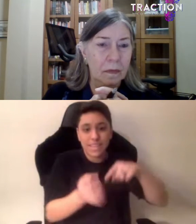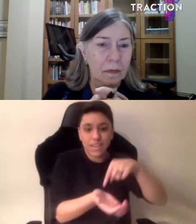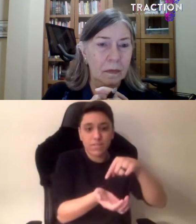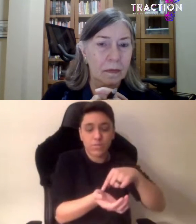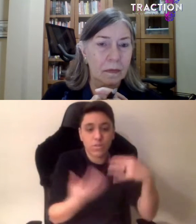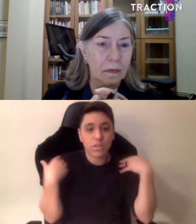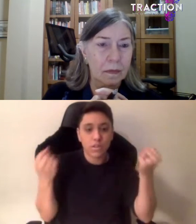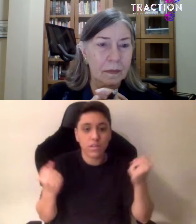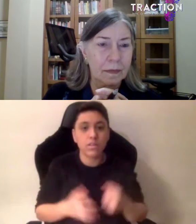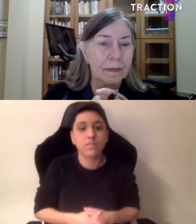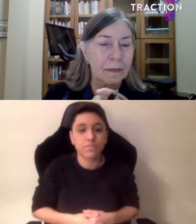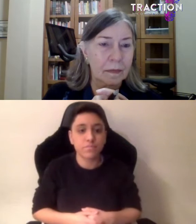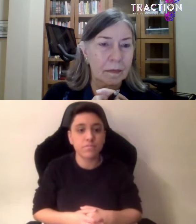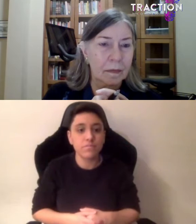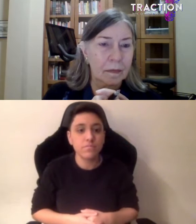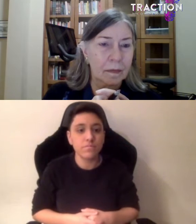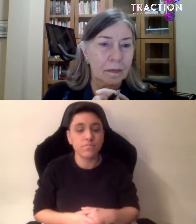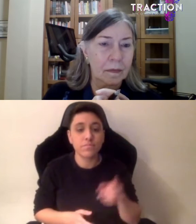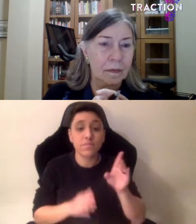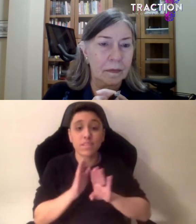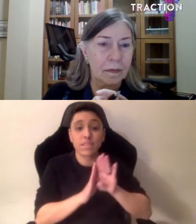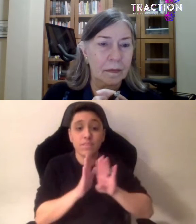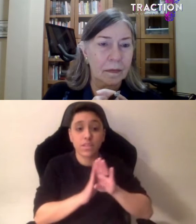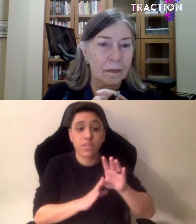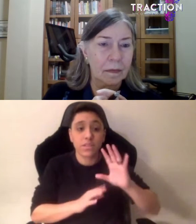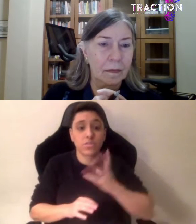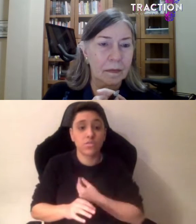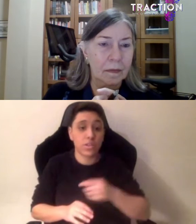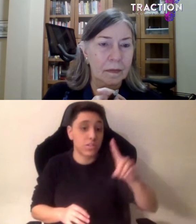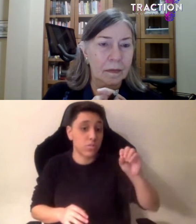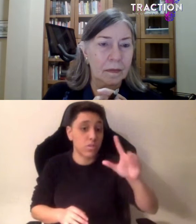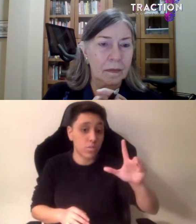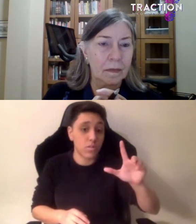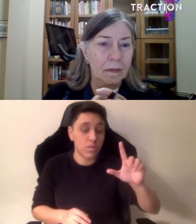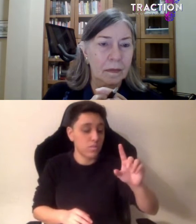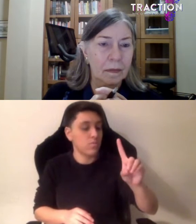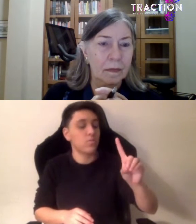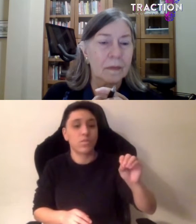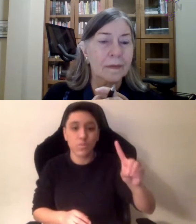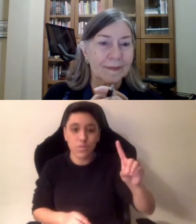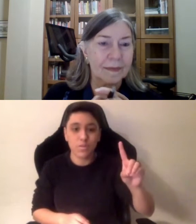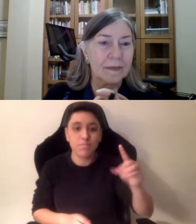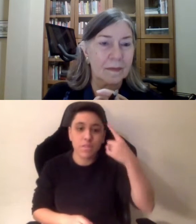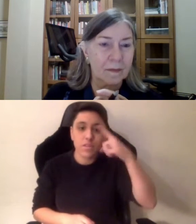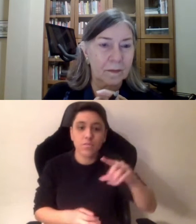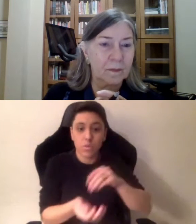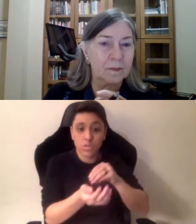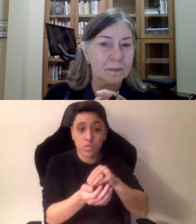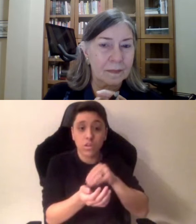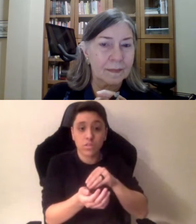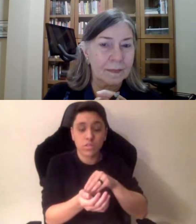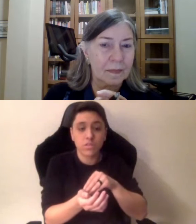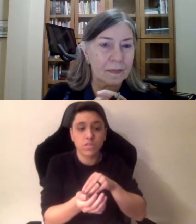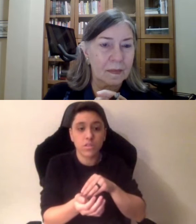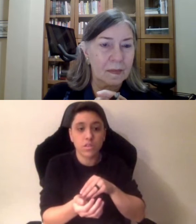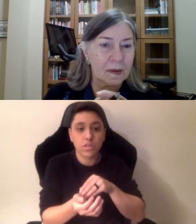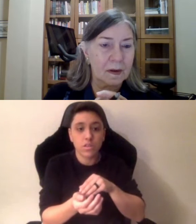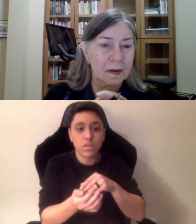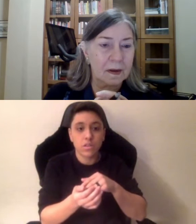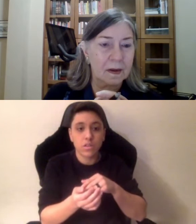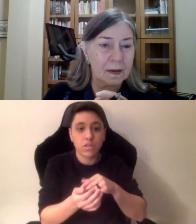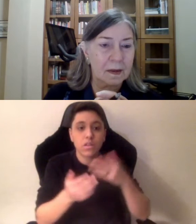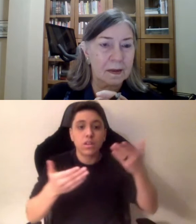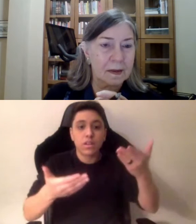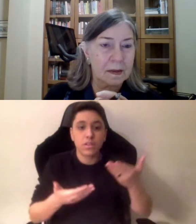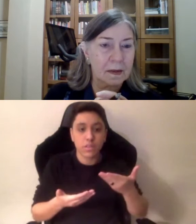Schine developed Trans 101 for providers, a lecture on medical transgender care, as an introduction to medical care